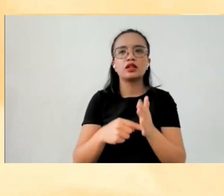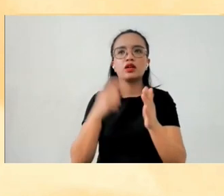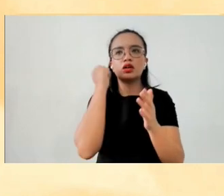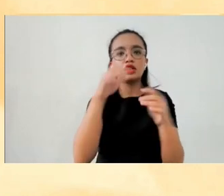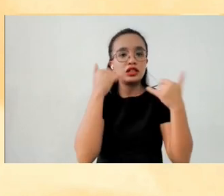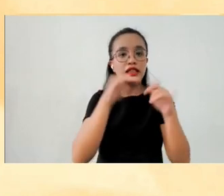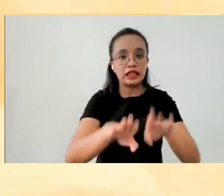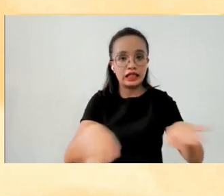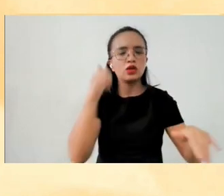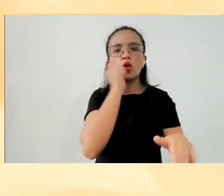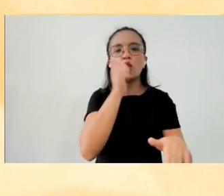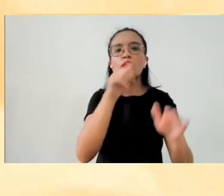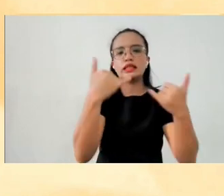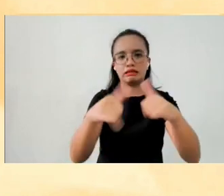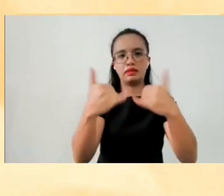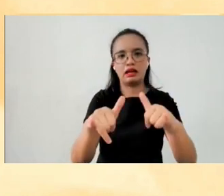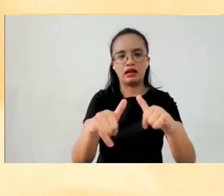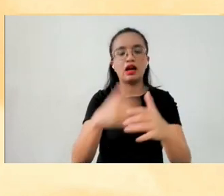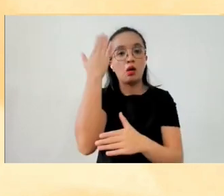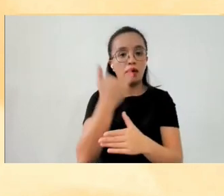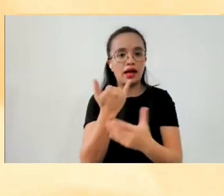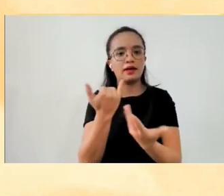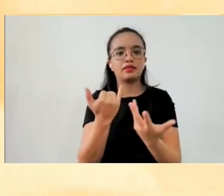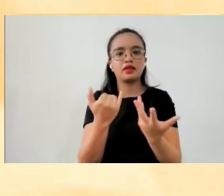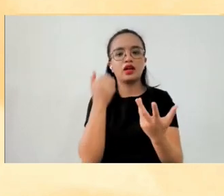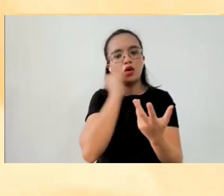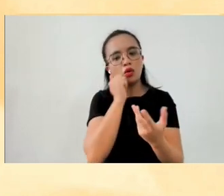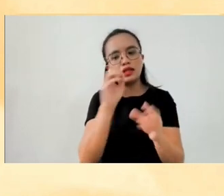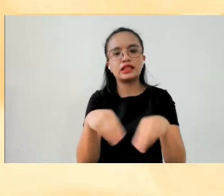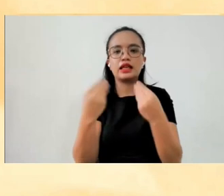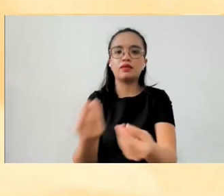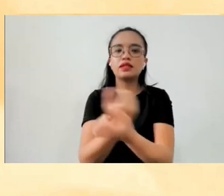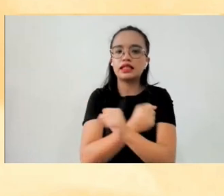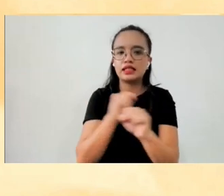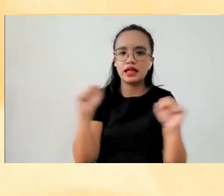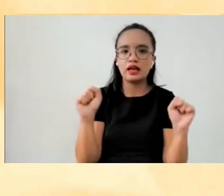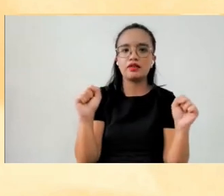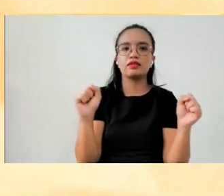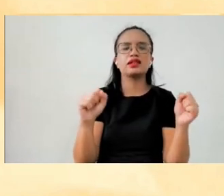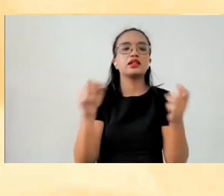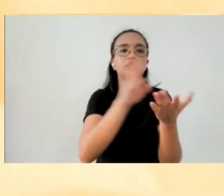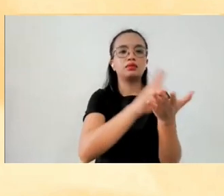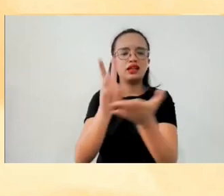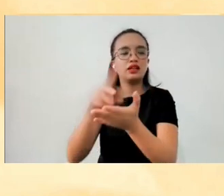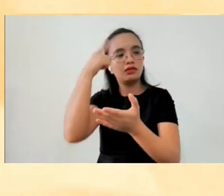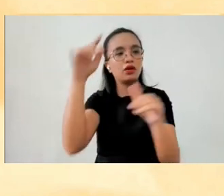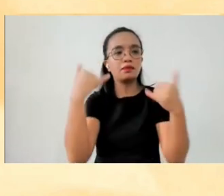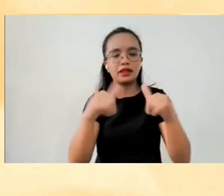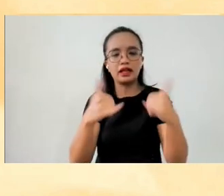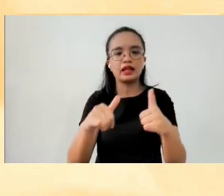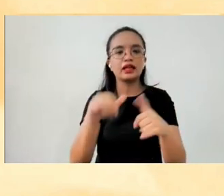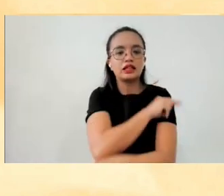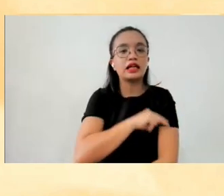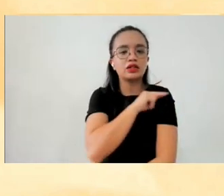during the hour because I always provide safe and conducive atmosphere for play, and children naturally